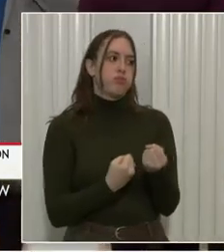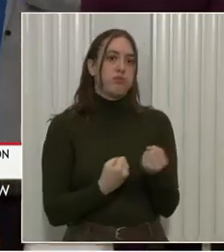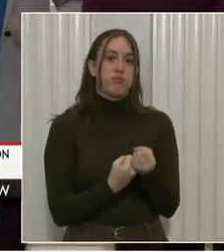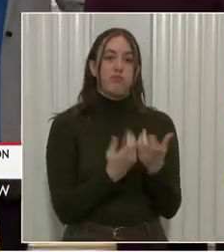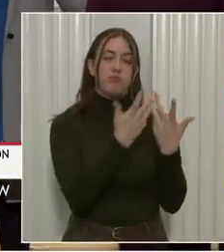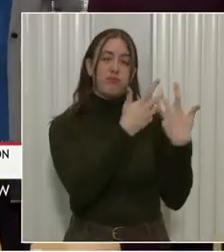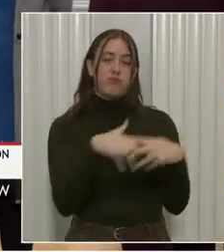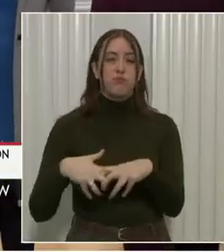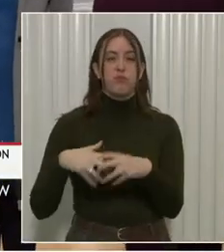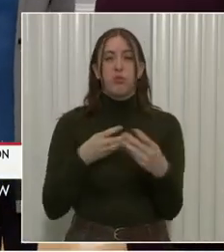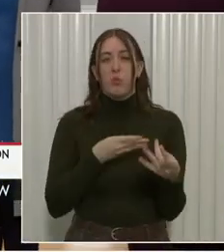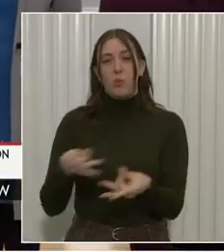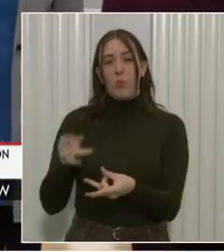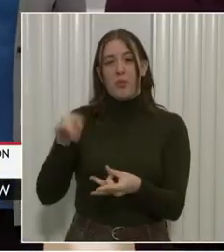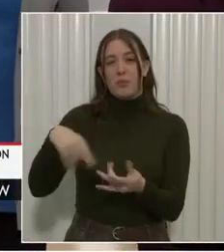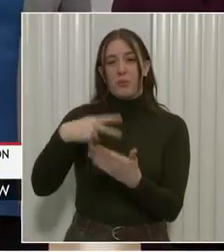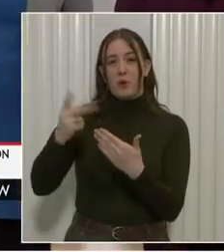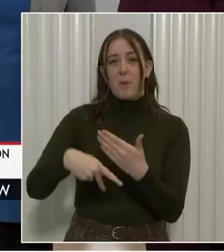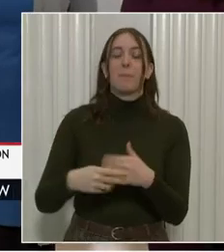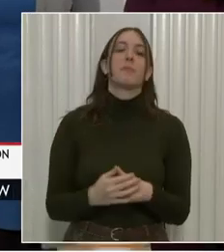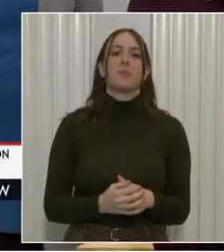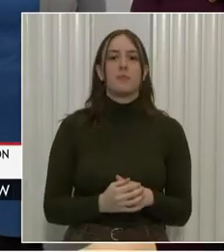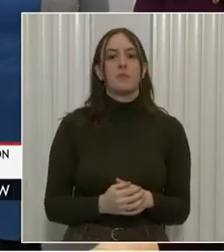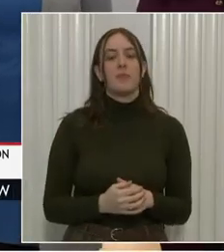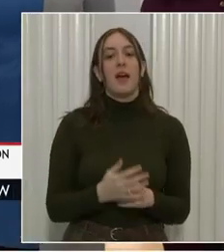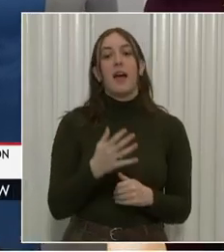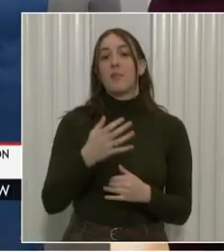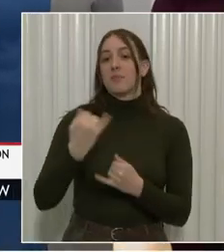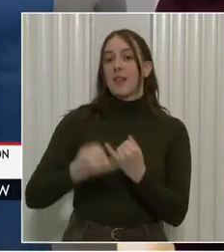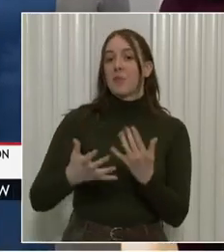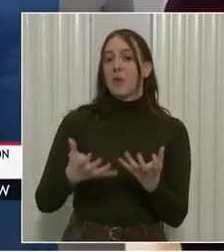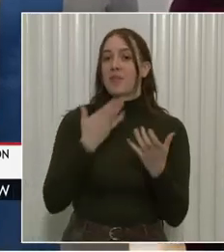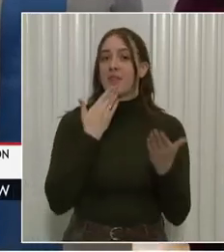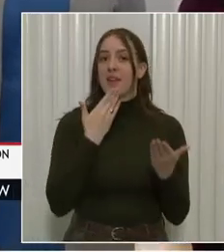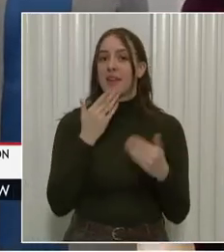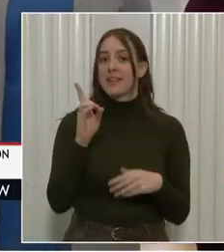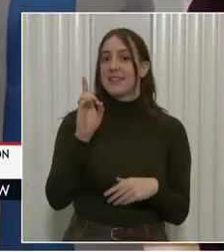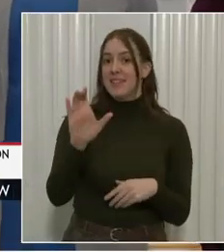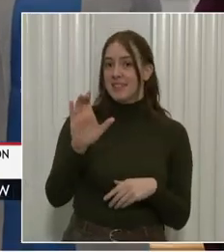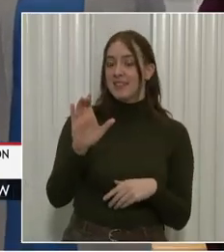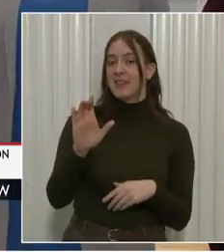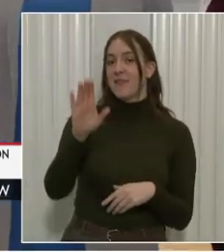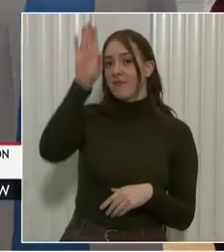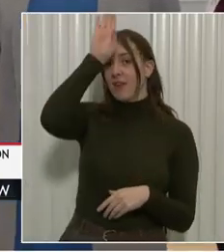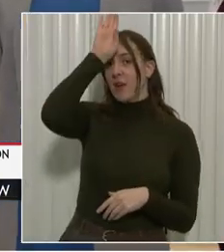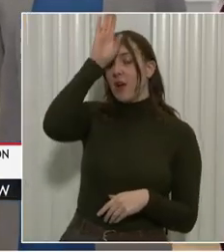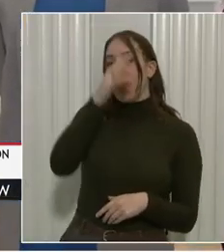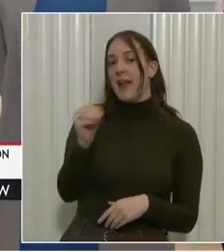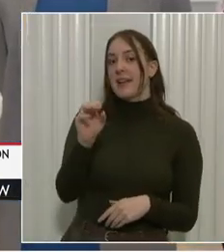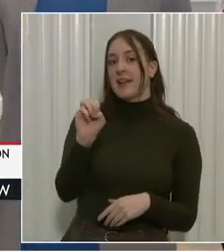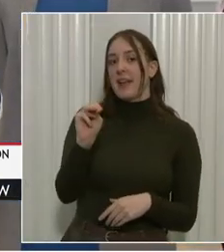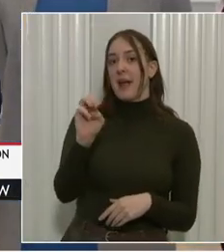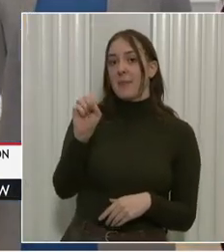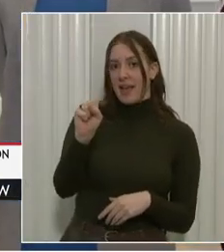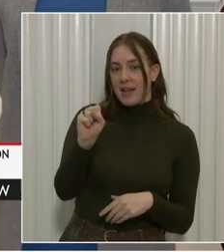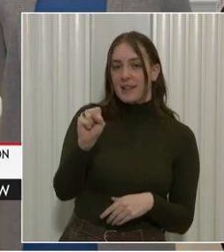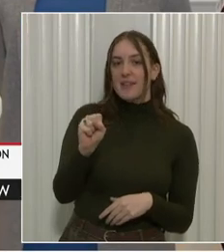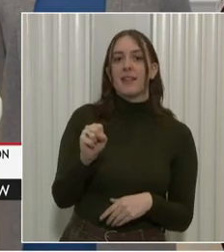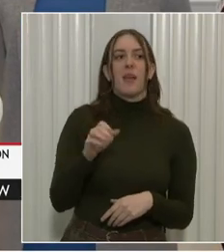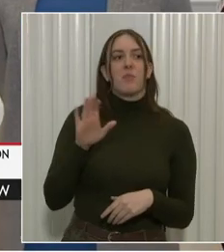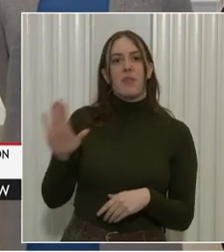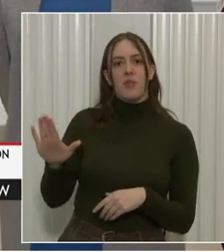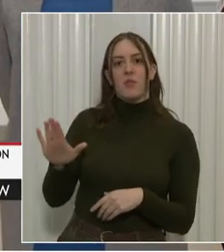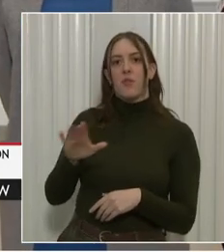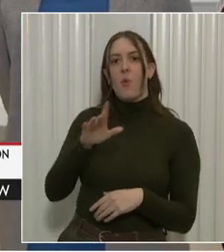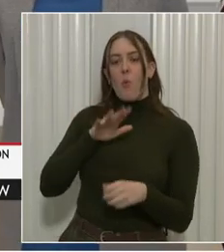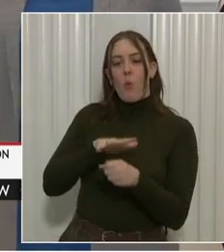this project. And lastly, I'd like to thank our DC Fire and EMS whole blood team, Deputy Chief Ryan Elborn and Lieutenant Holly